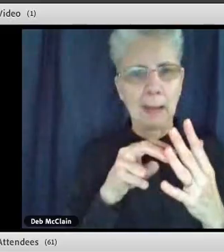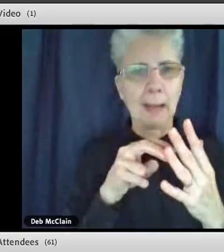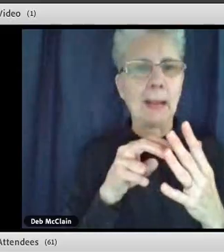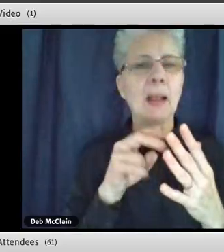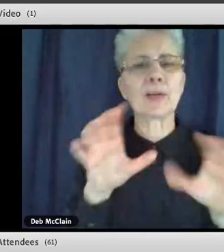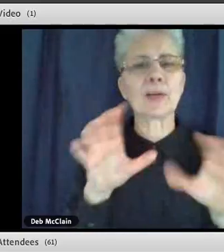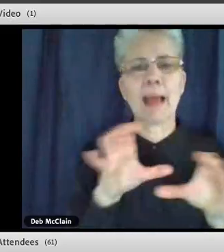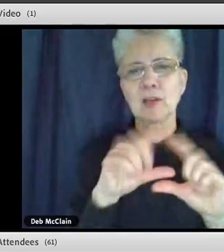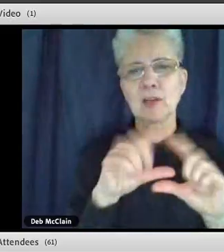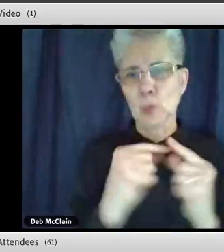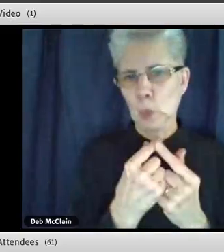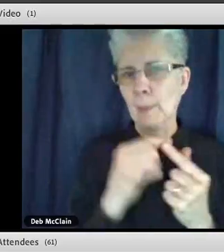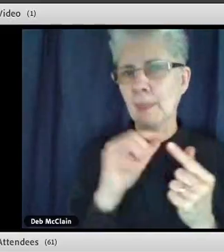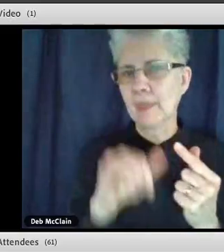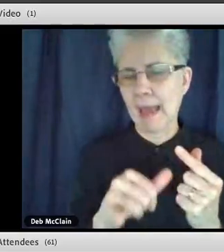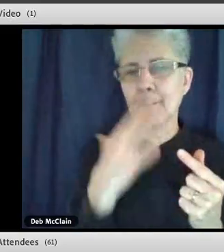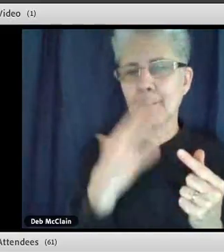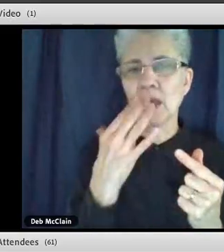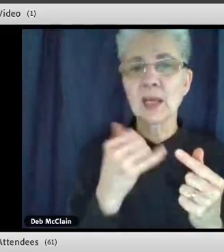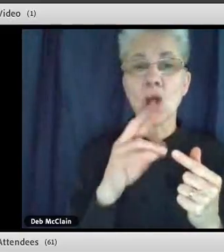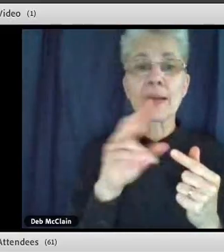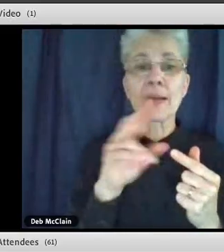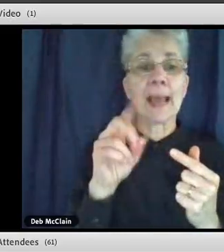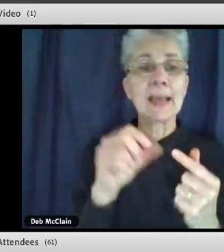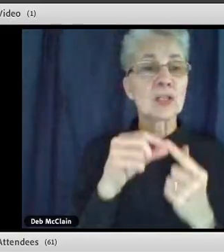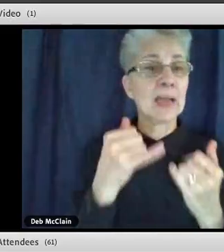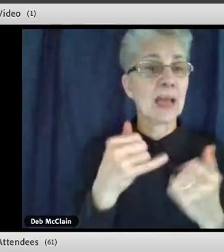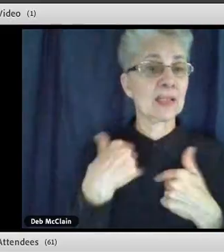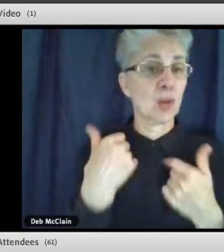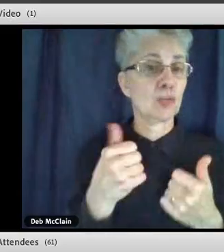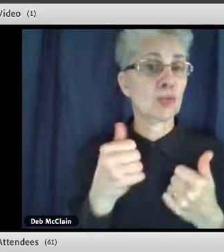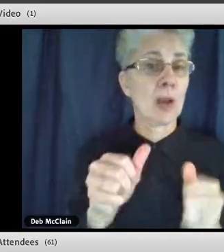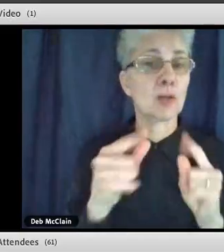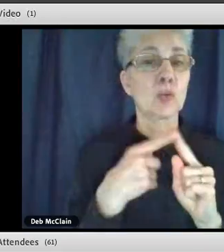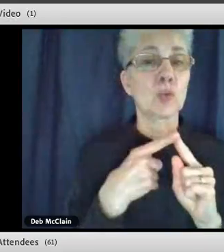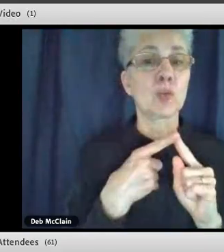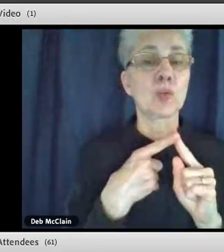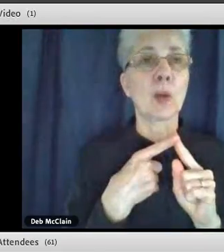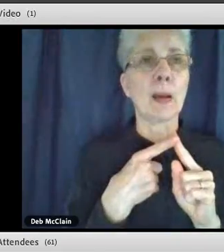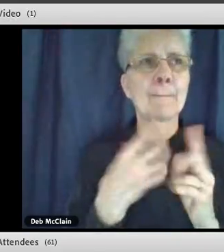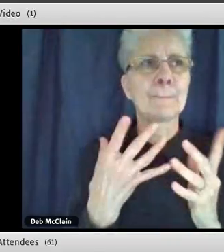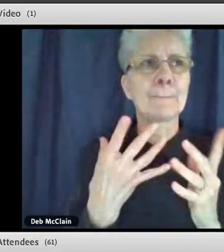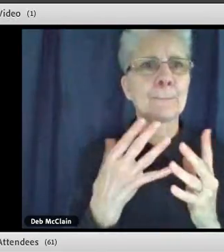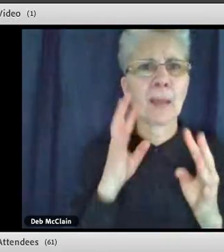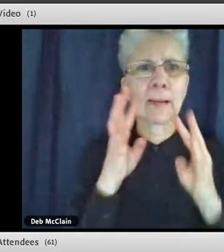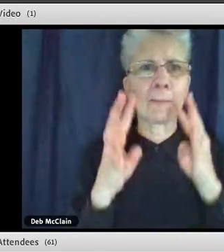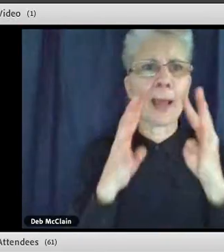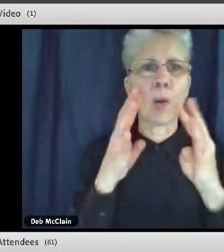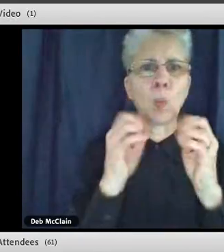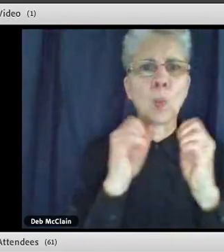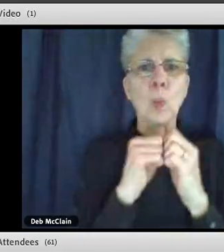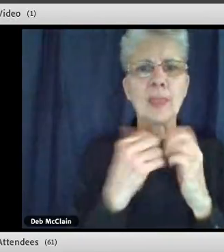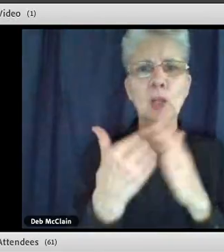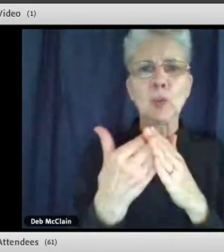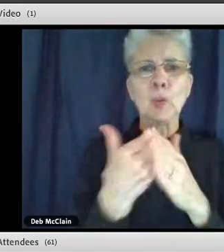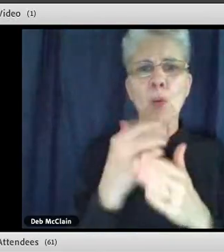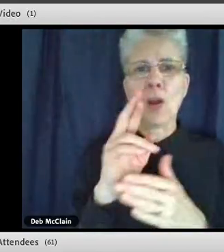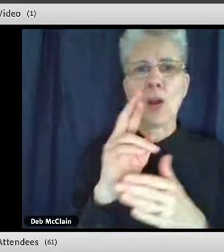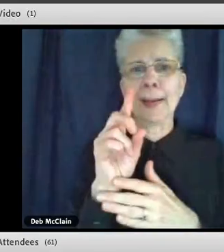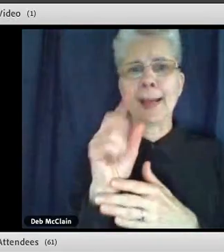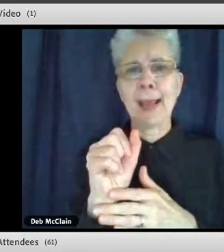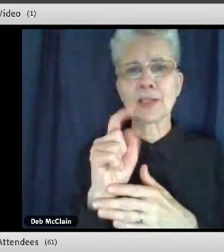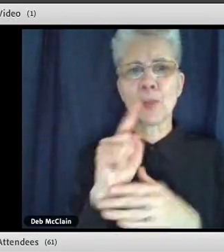group for developing RDA, especially now since they're trying to come out with a new RDA that's supposed to be